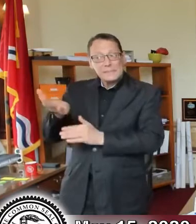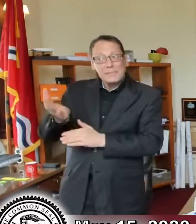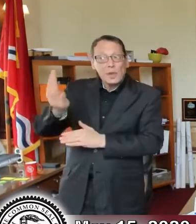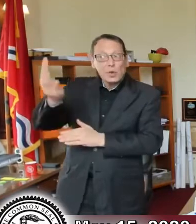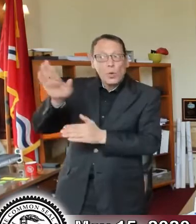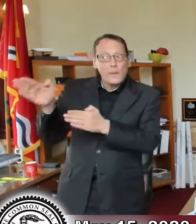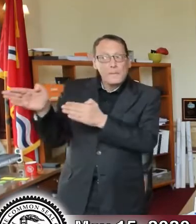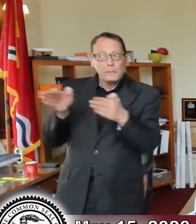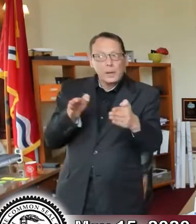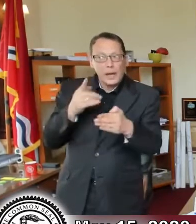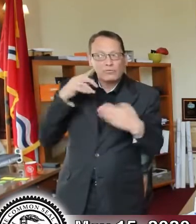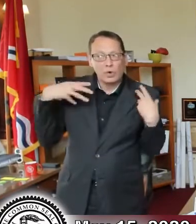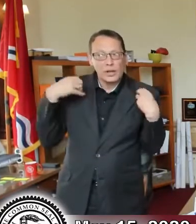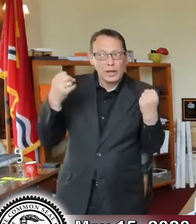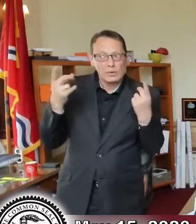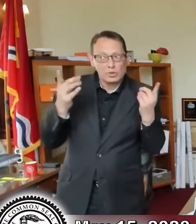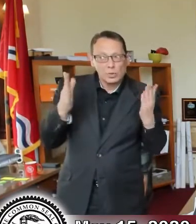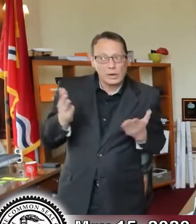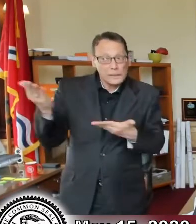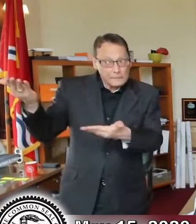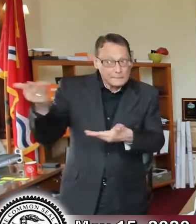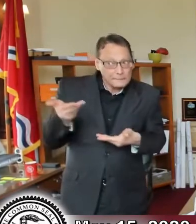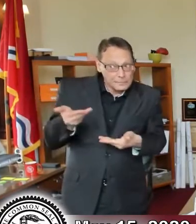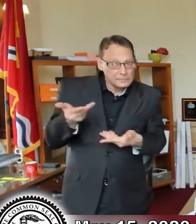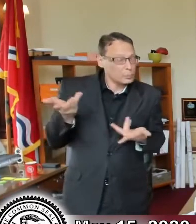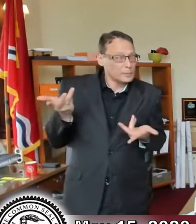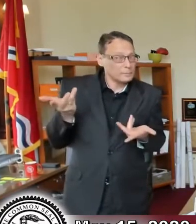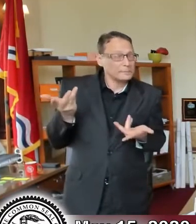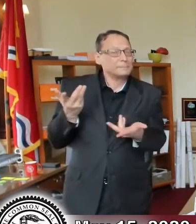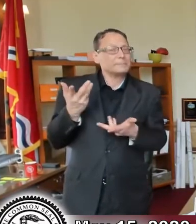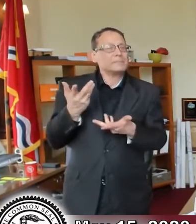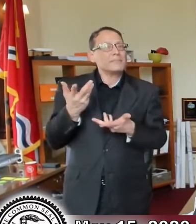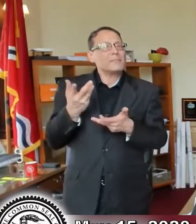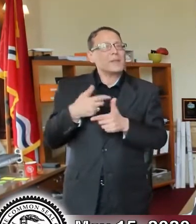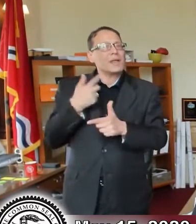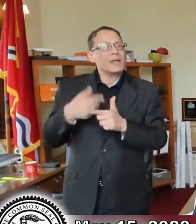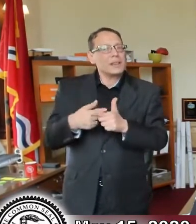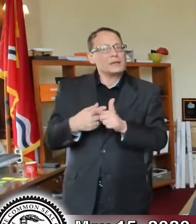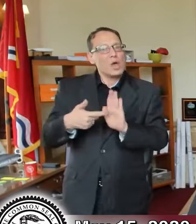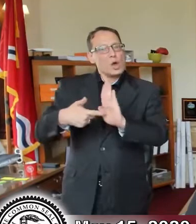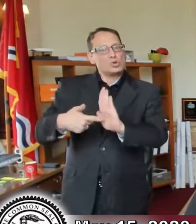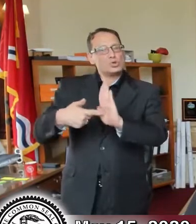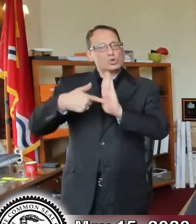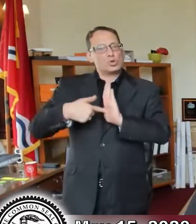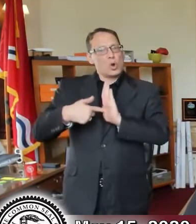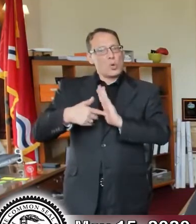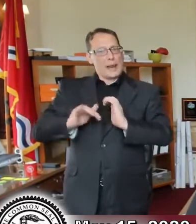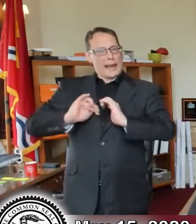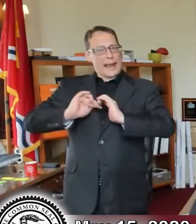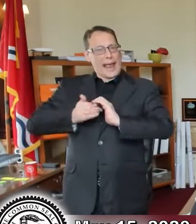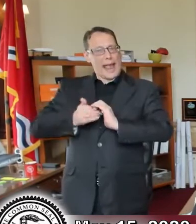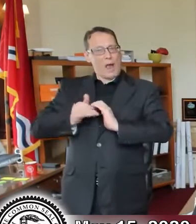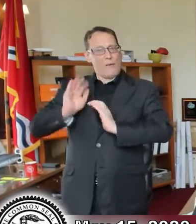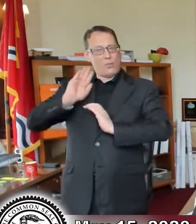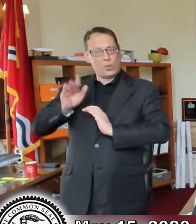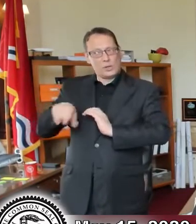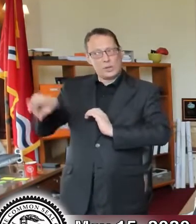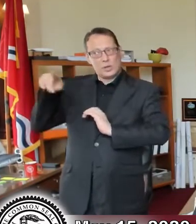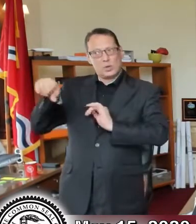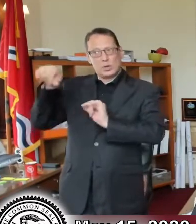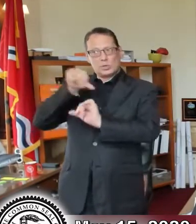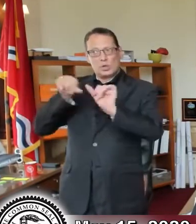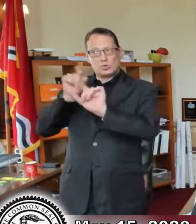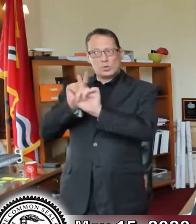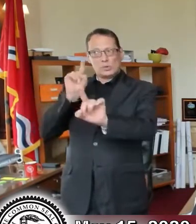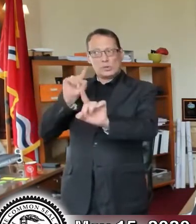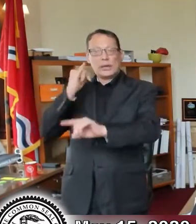to the health director and to show us, well, how are you going to social distance if